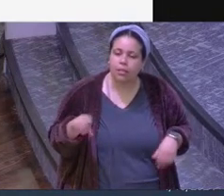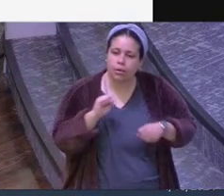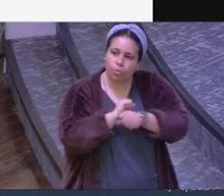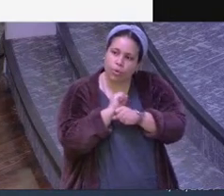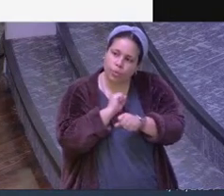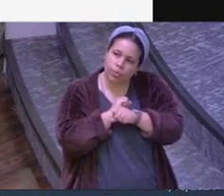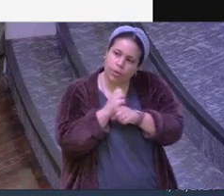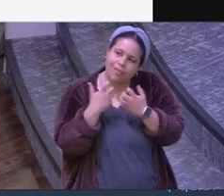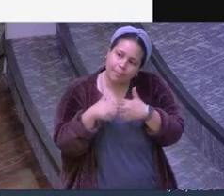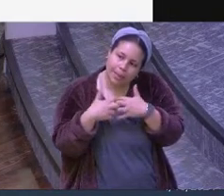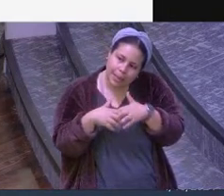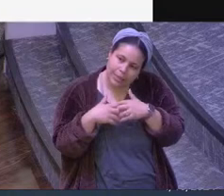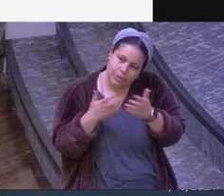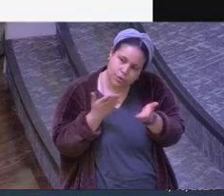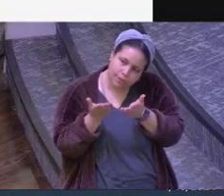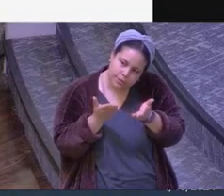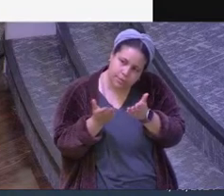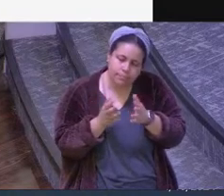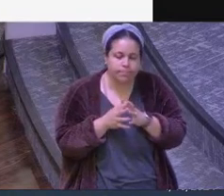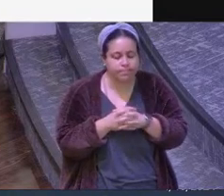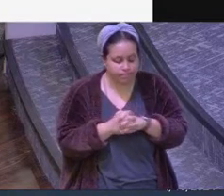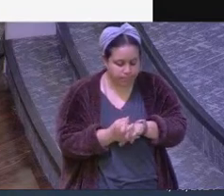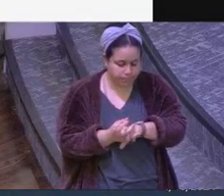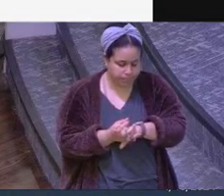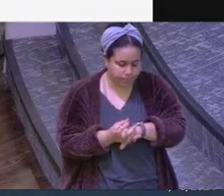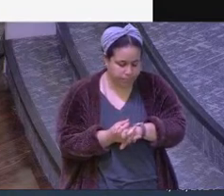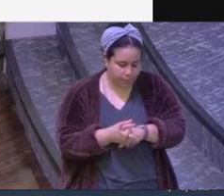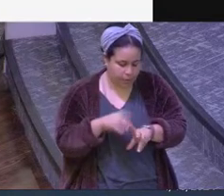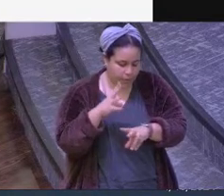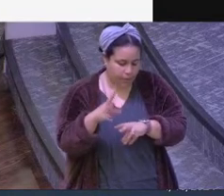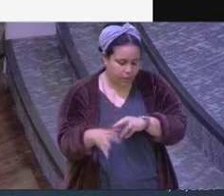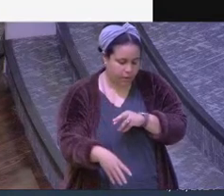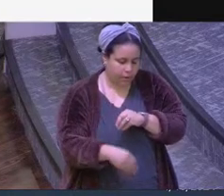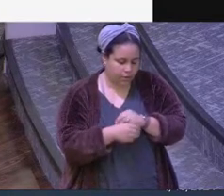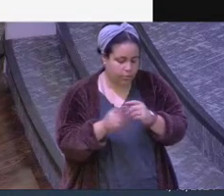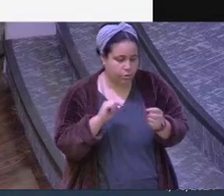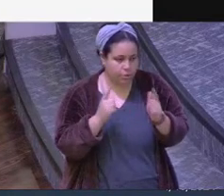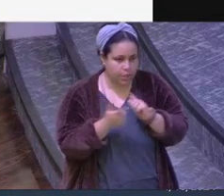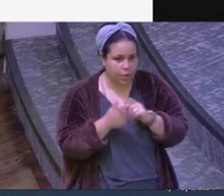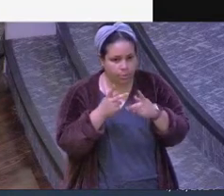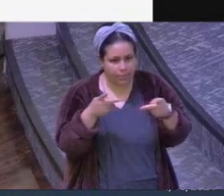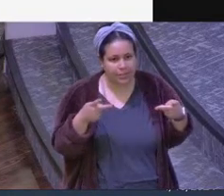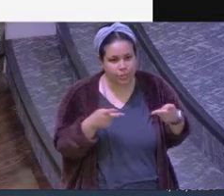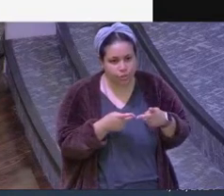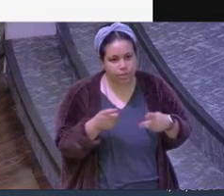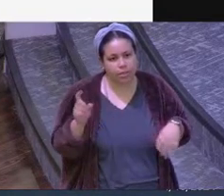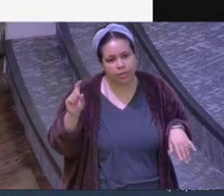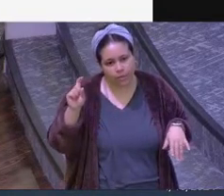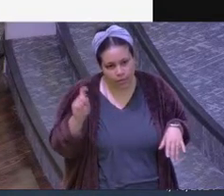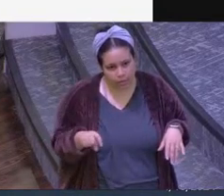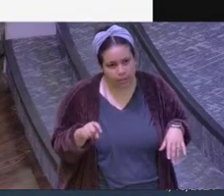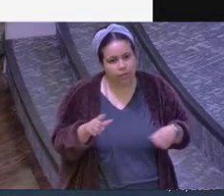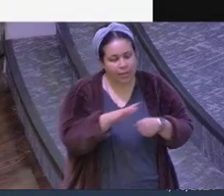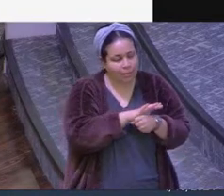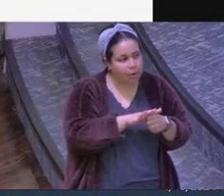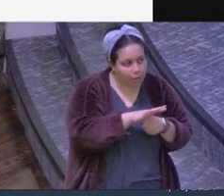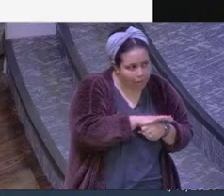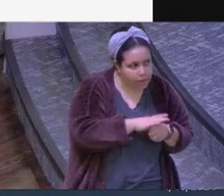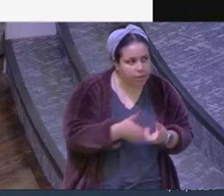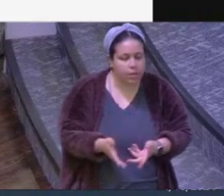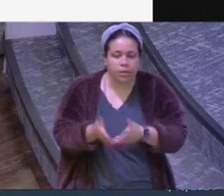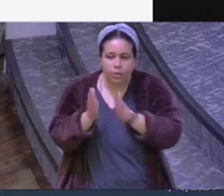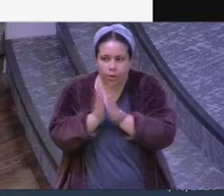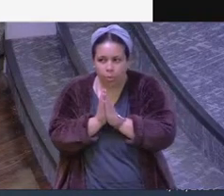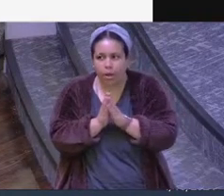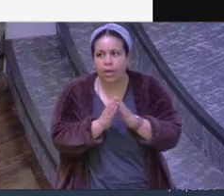services. An additional translator position, which is definitely needed based on the demographics and the requests we get at